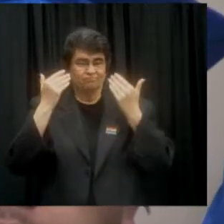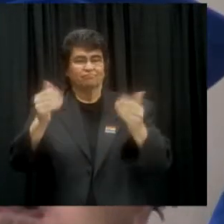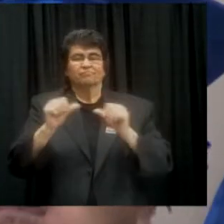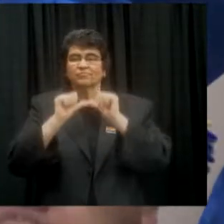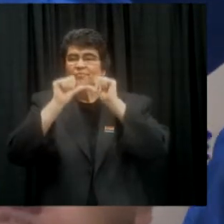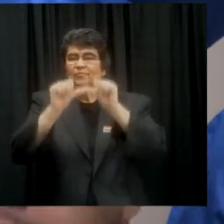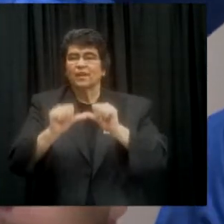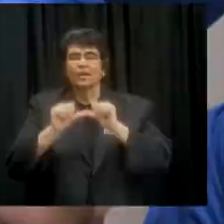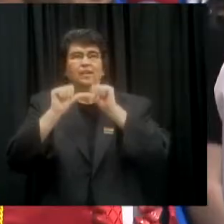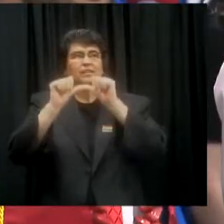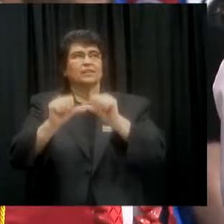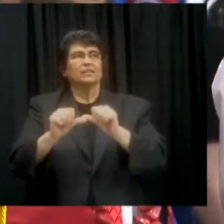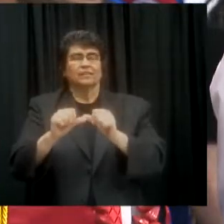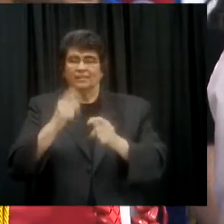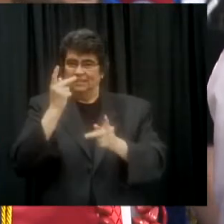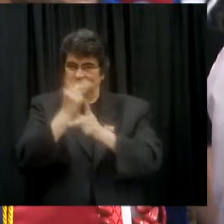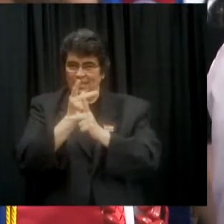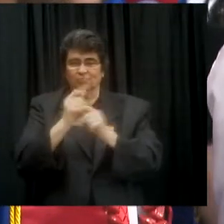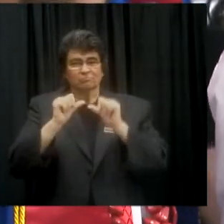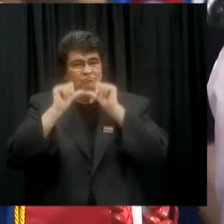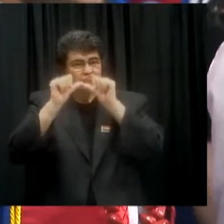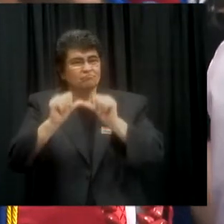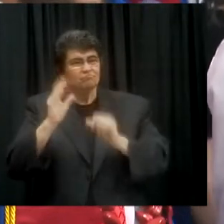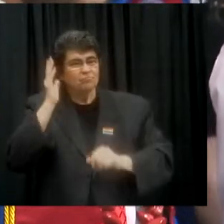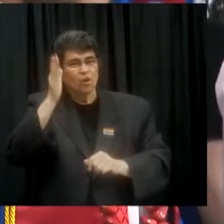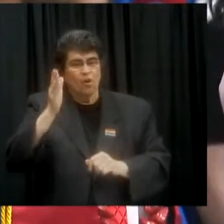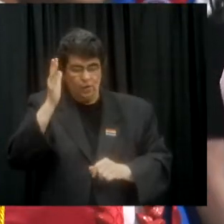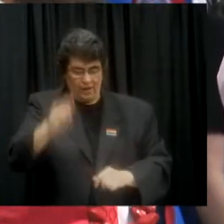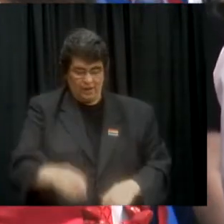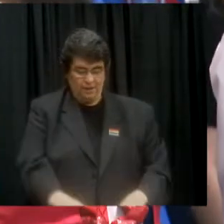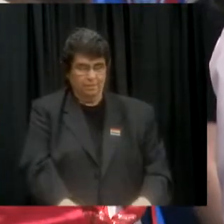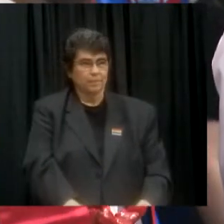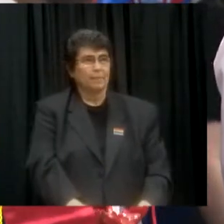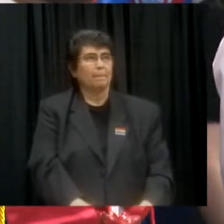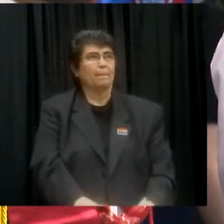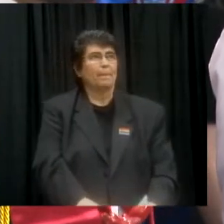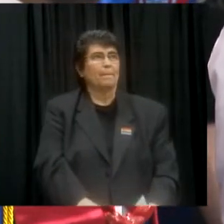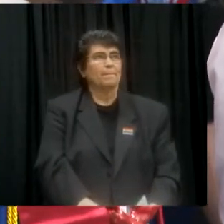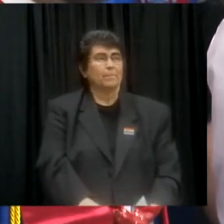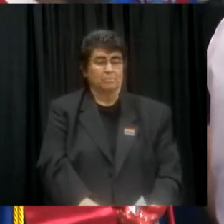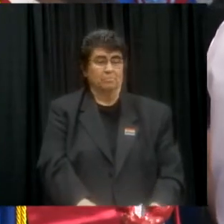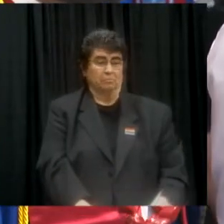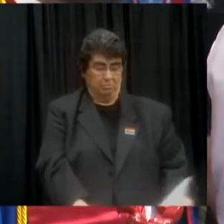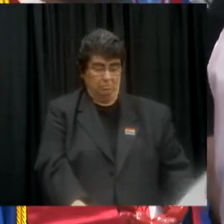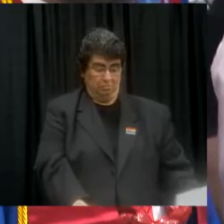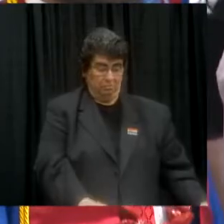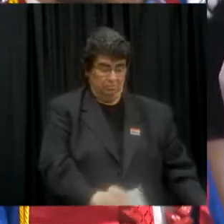on, and keep the beat.